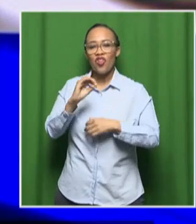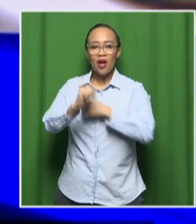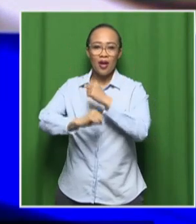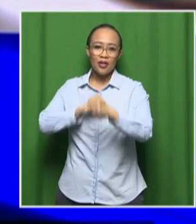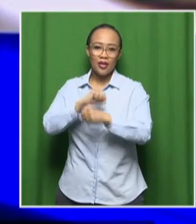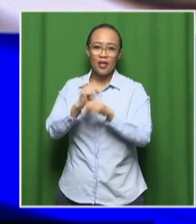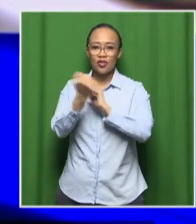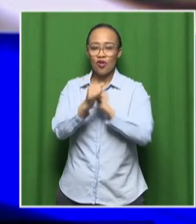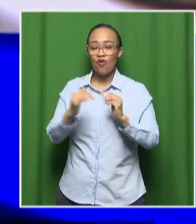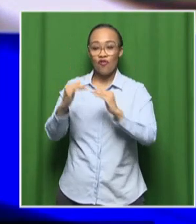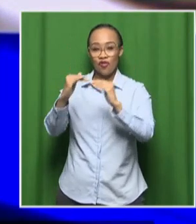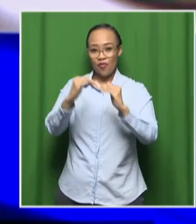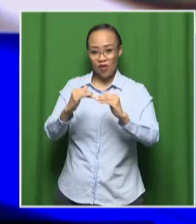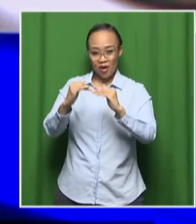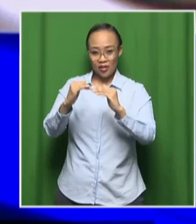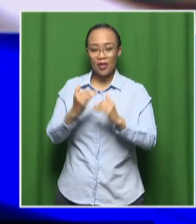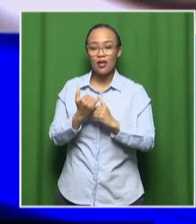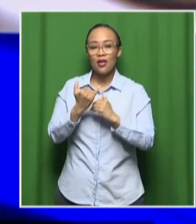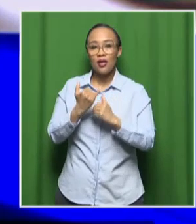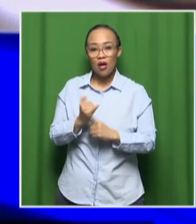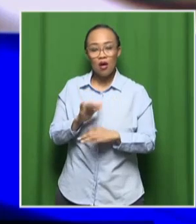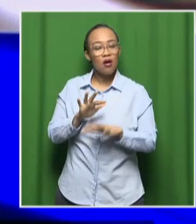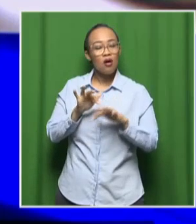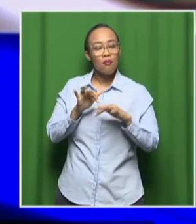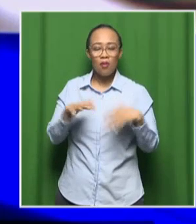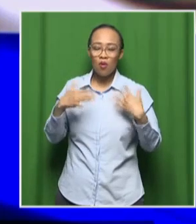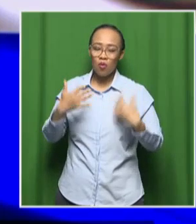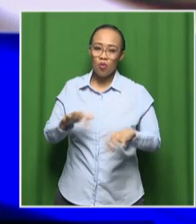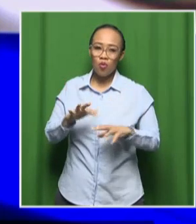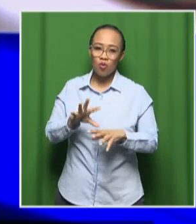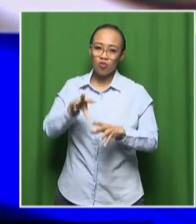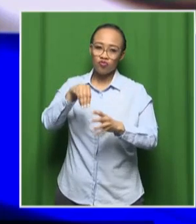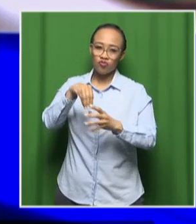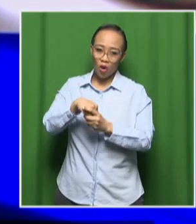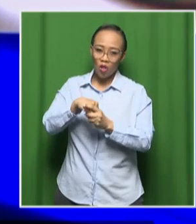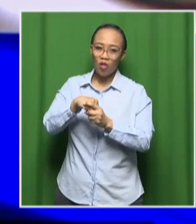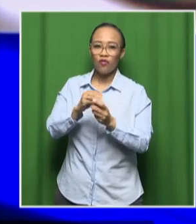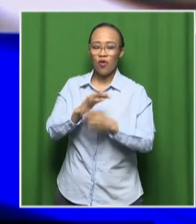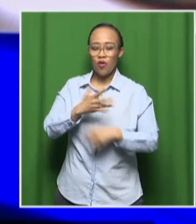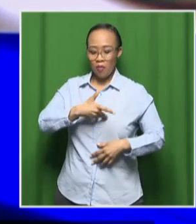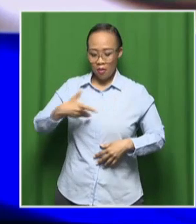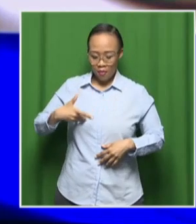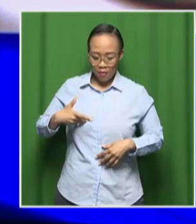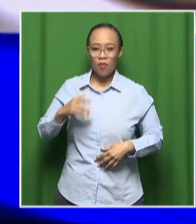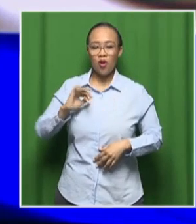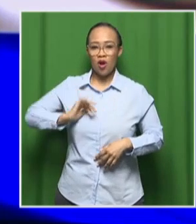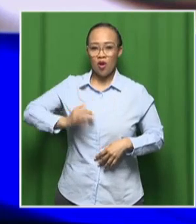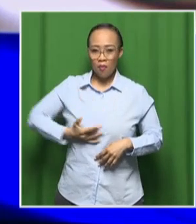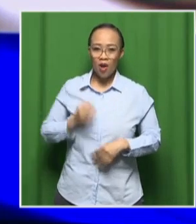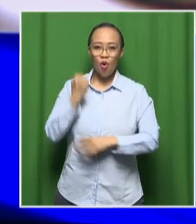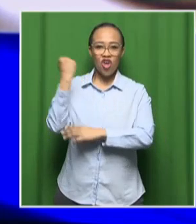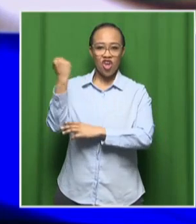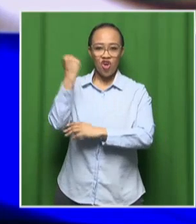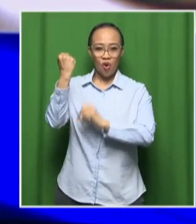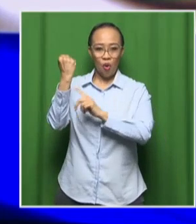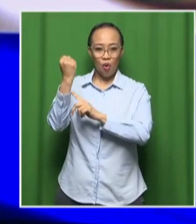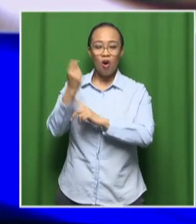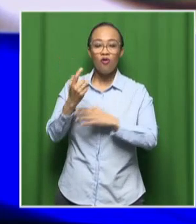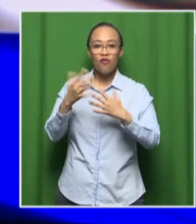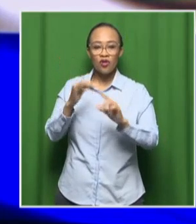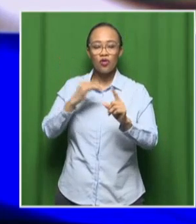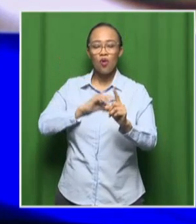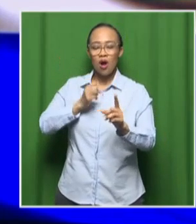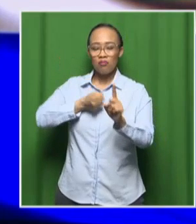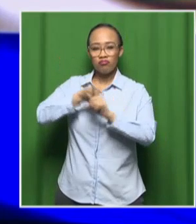remember those who paid the ultimate price, the heroes and heroines who laid down their lives for us to achieve